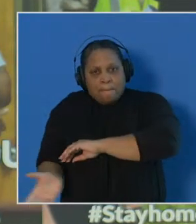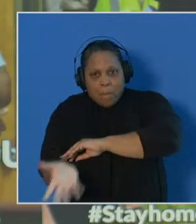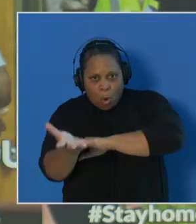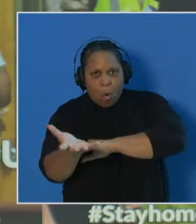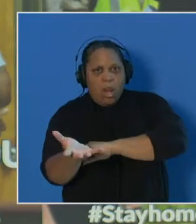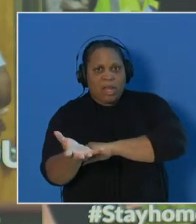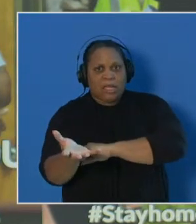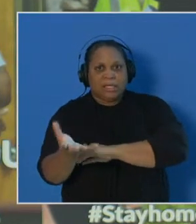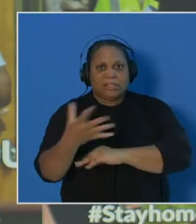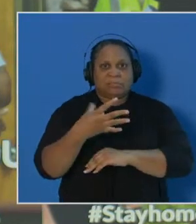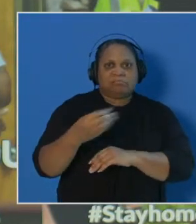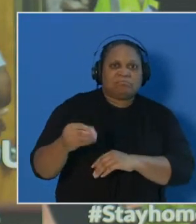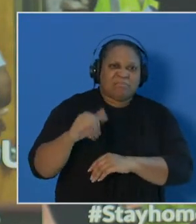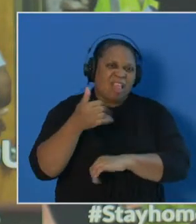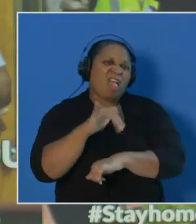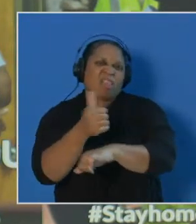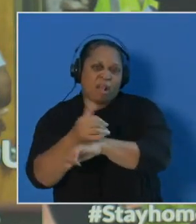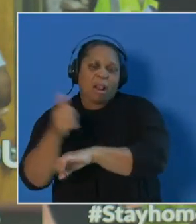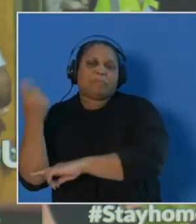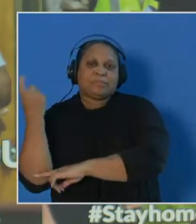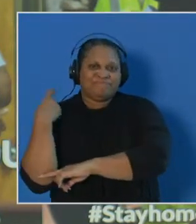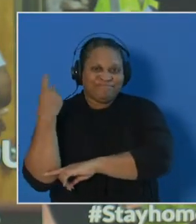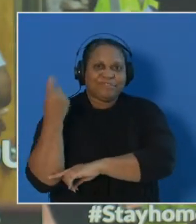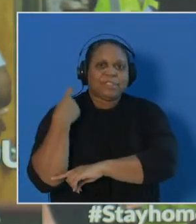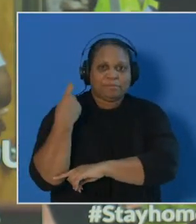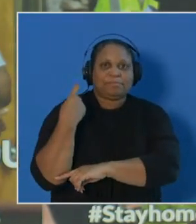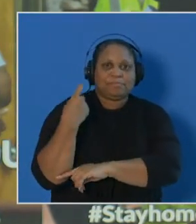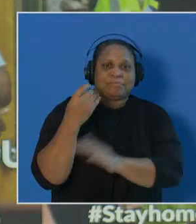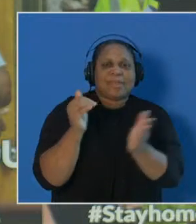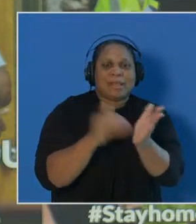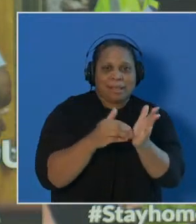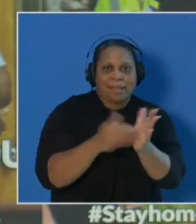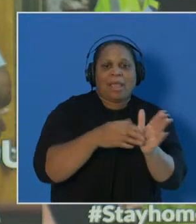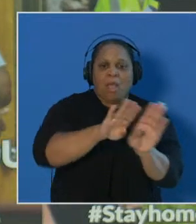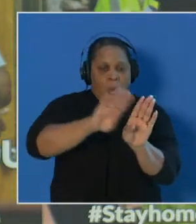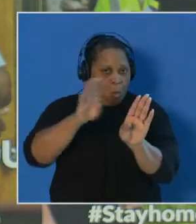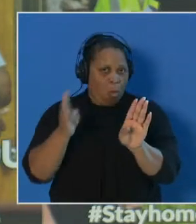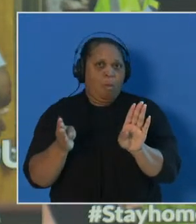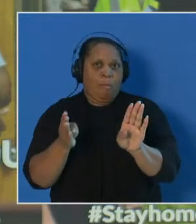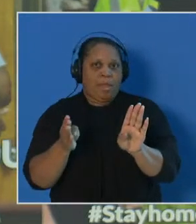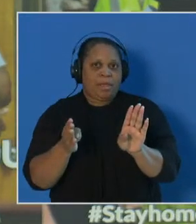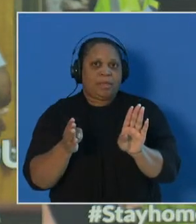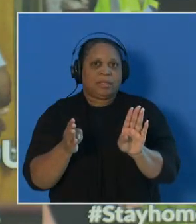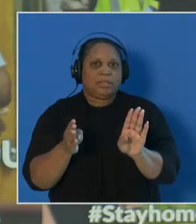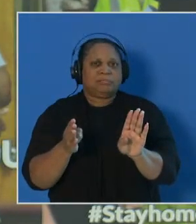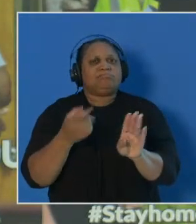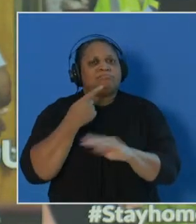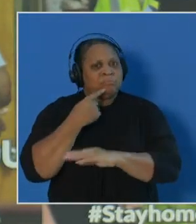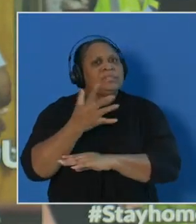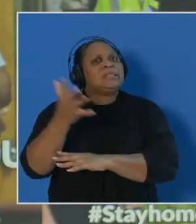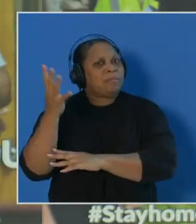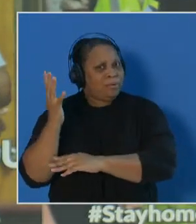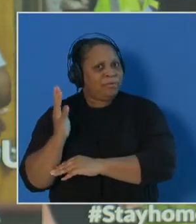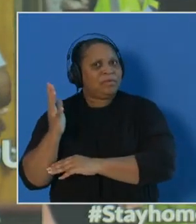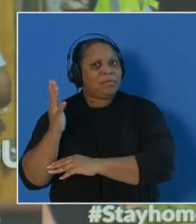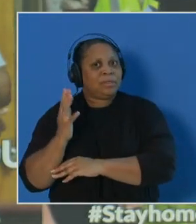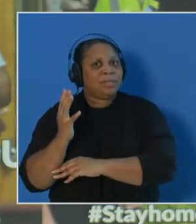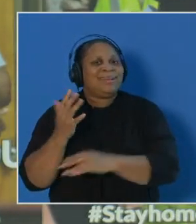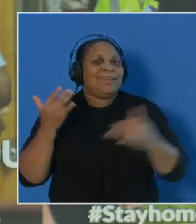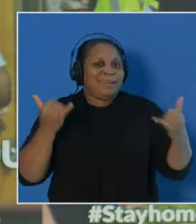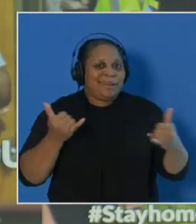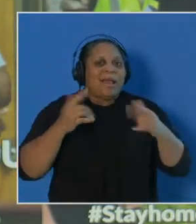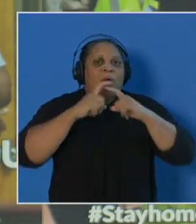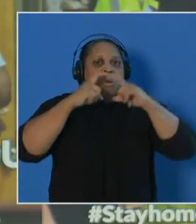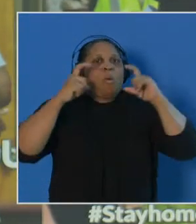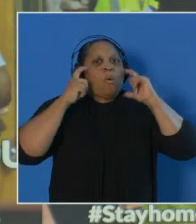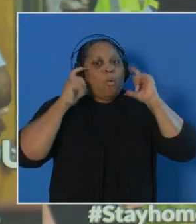and members clubs. Gyms will reopen their doors. As stated previously, we remain in a place where masks